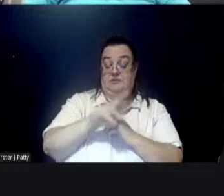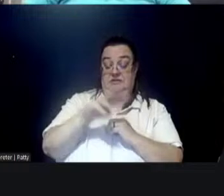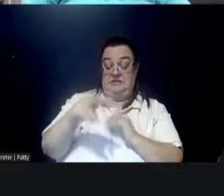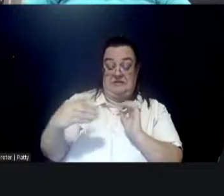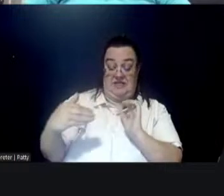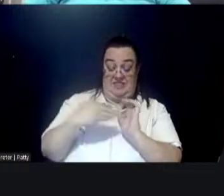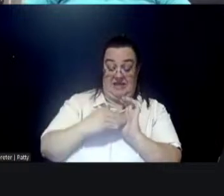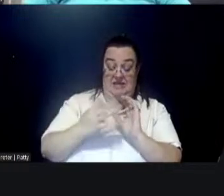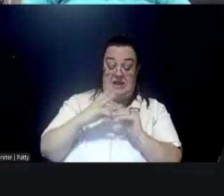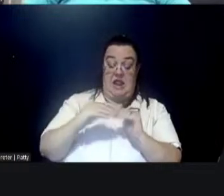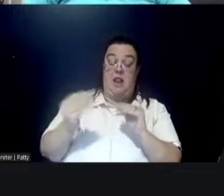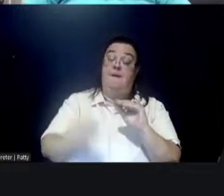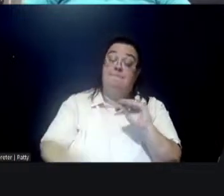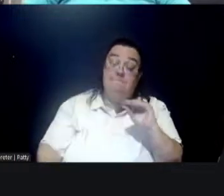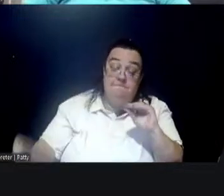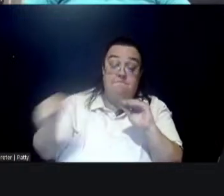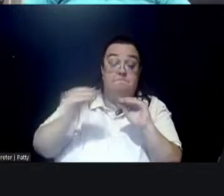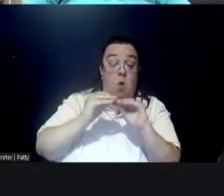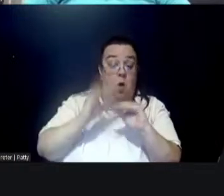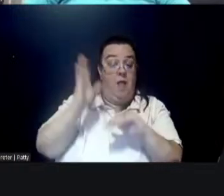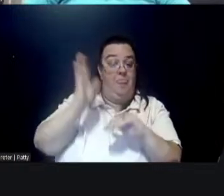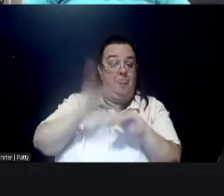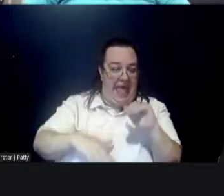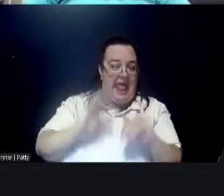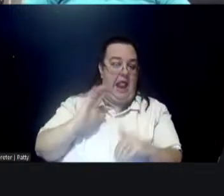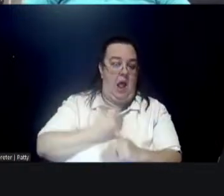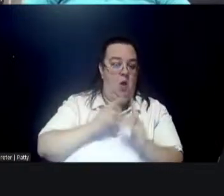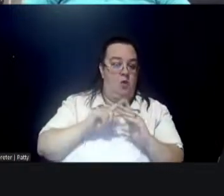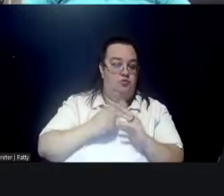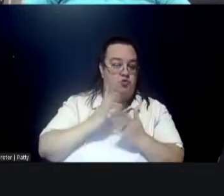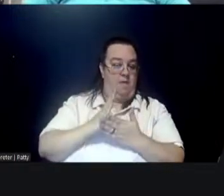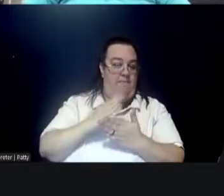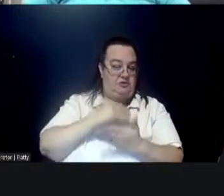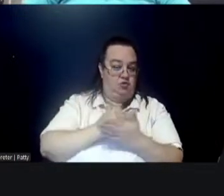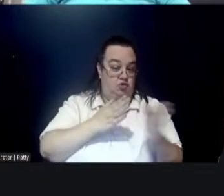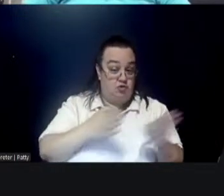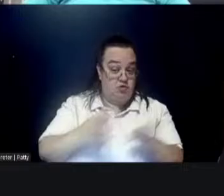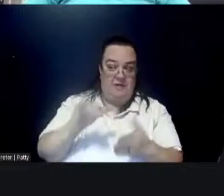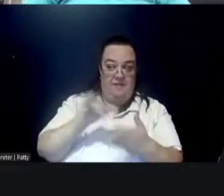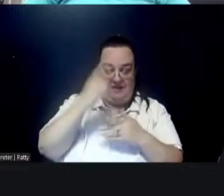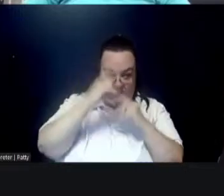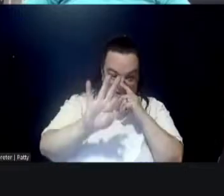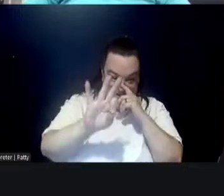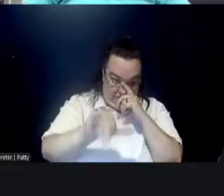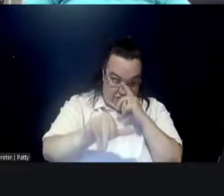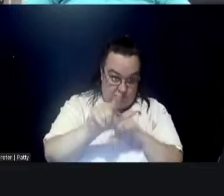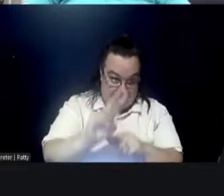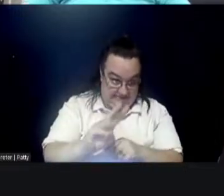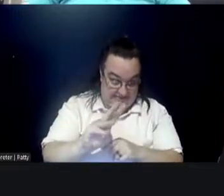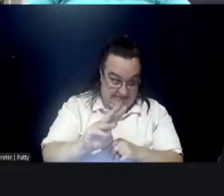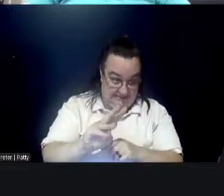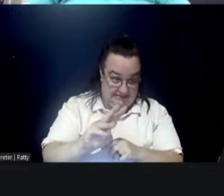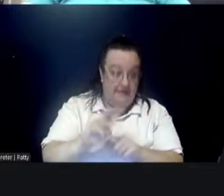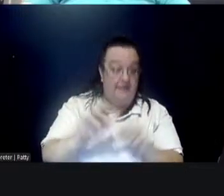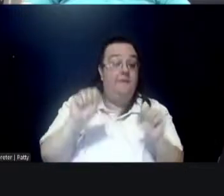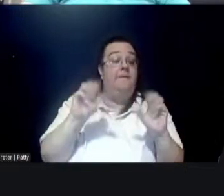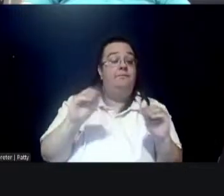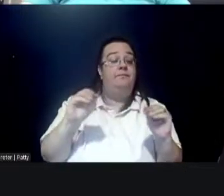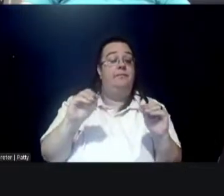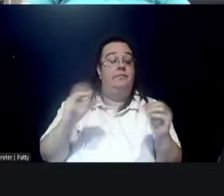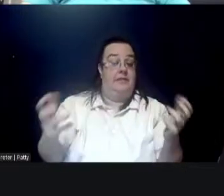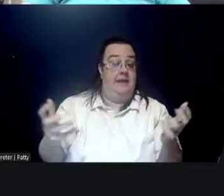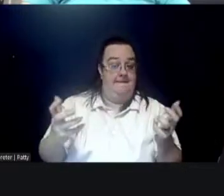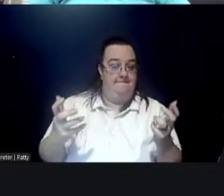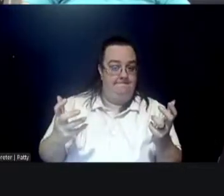$266,000 more than what was budgeted for. This is for FY 26. So the combination